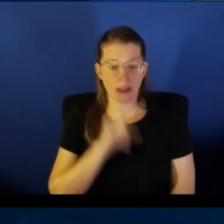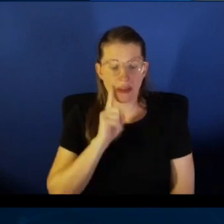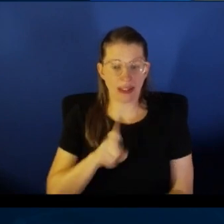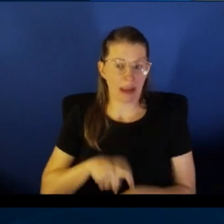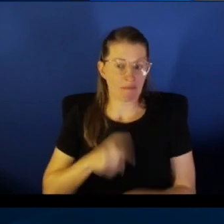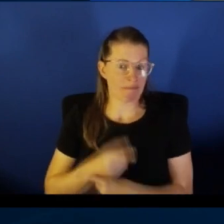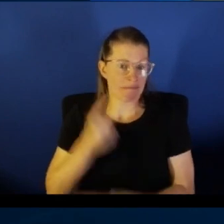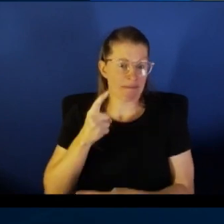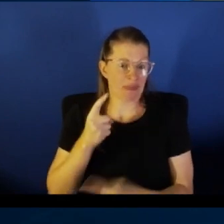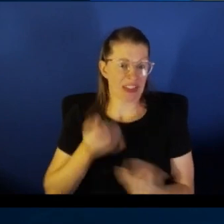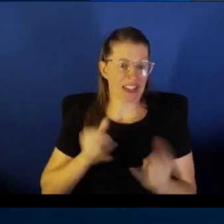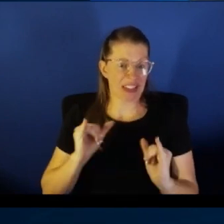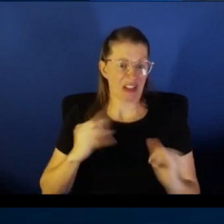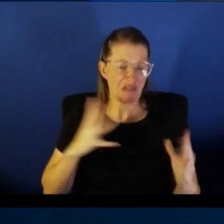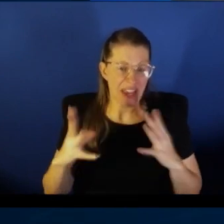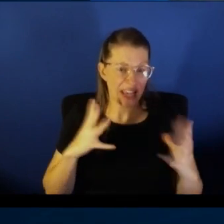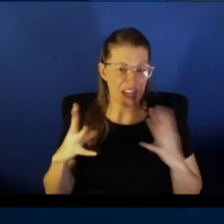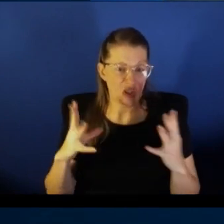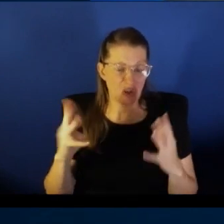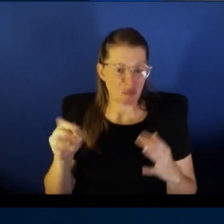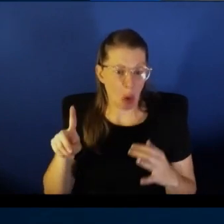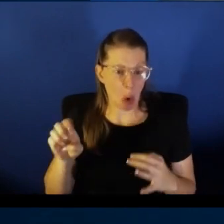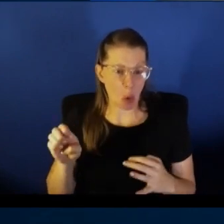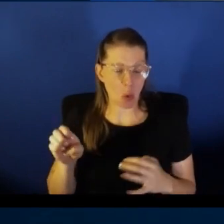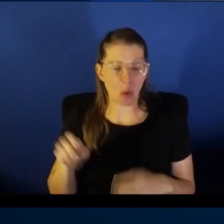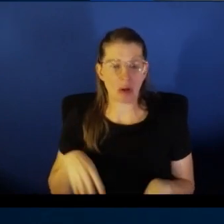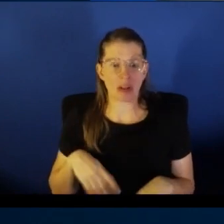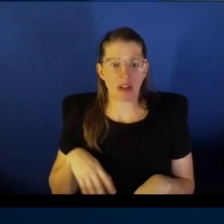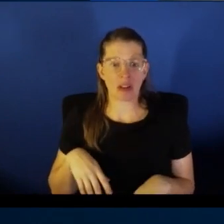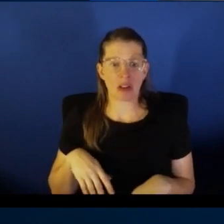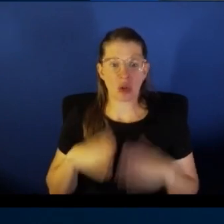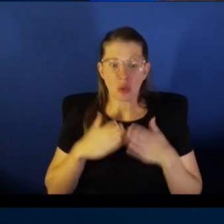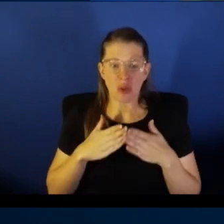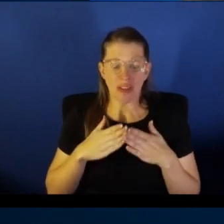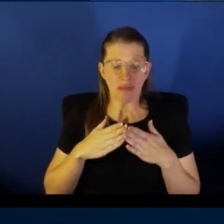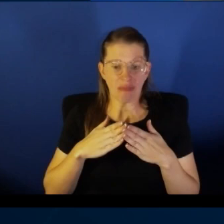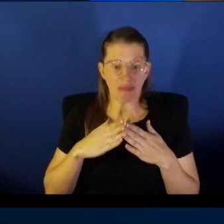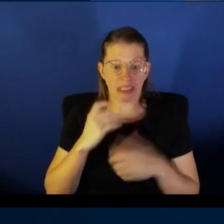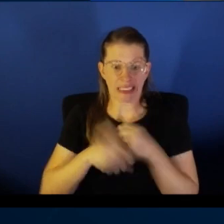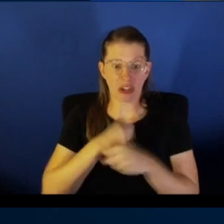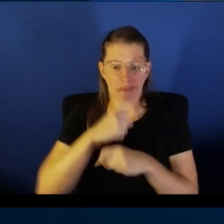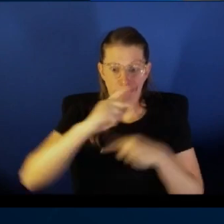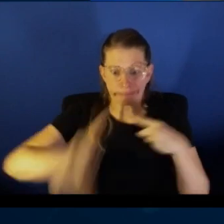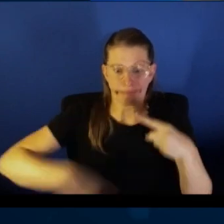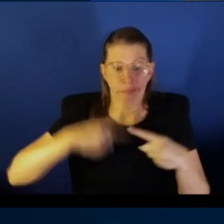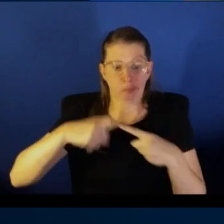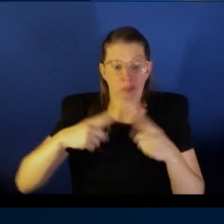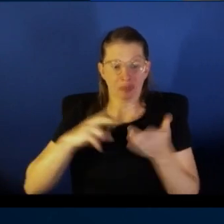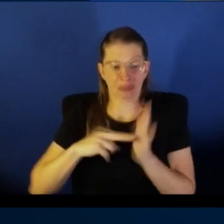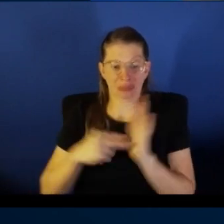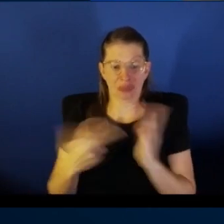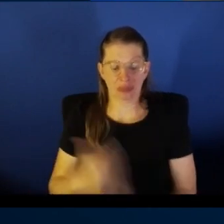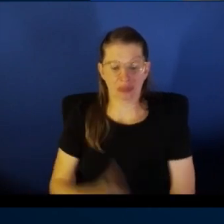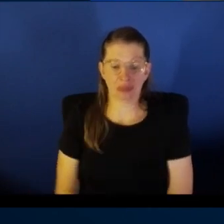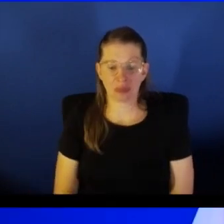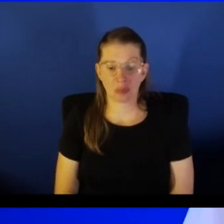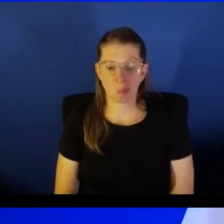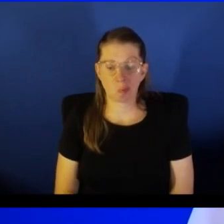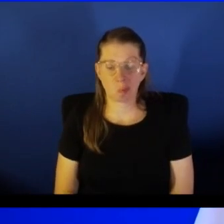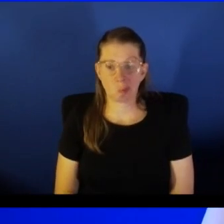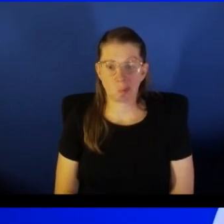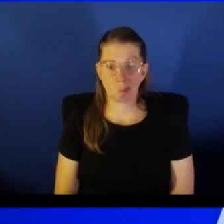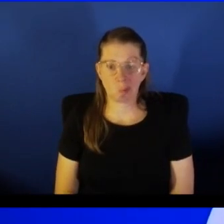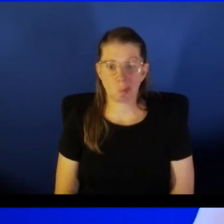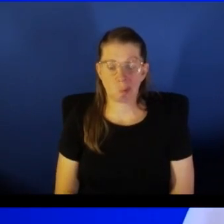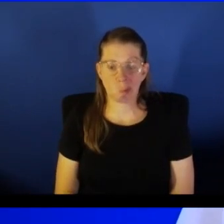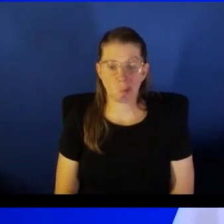in vacation mode? And let's face it, cruise ships are year round. What's that going to mean? Well, I think they're trying to keep the